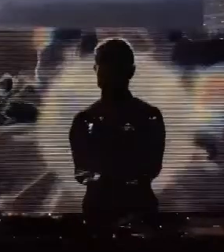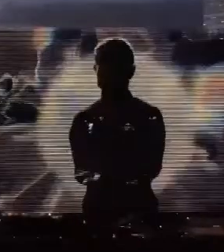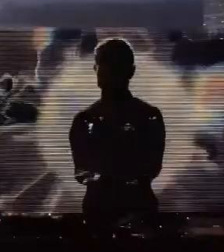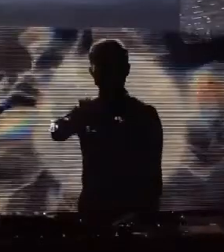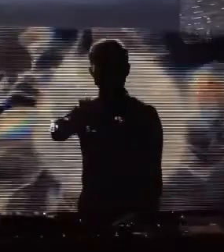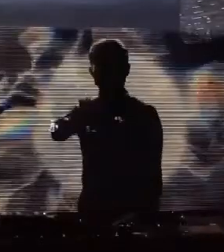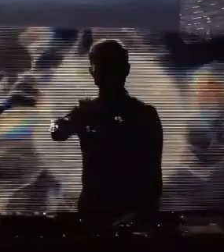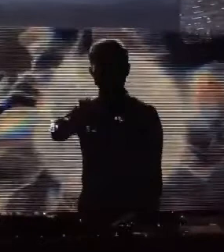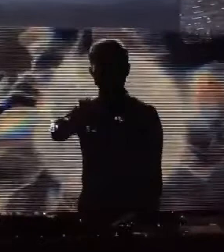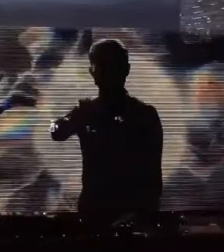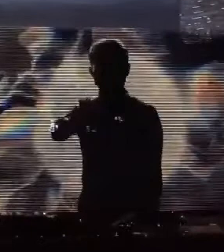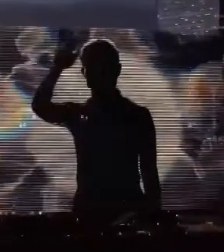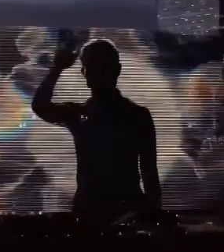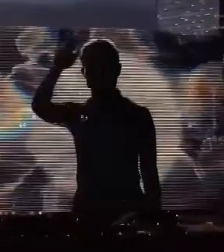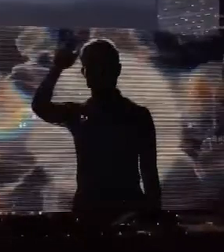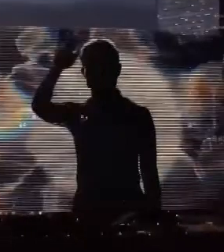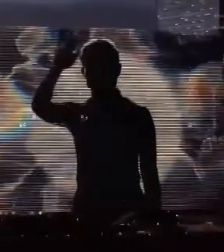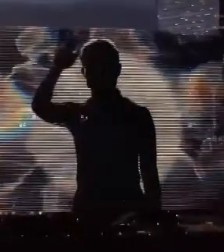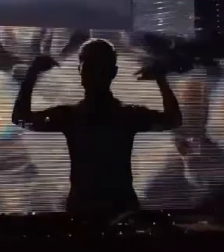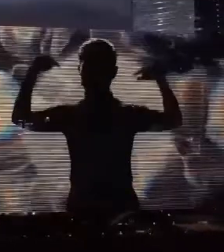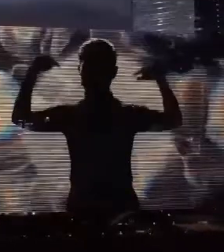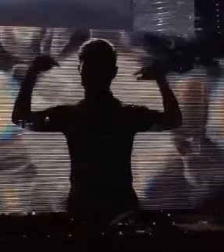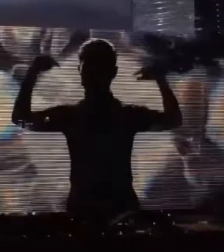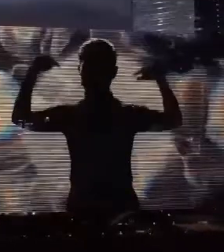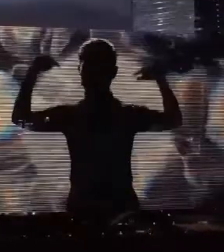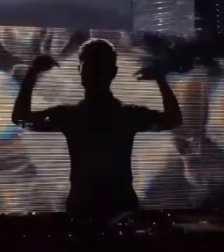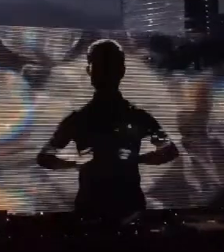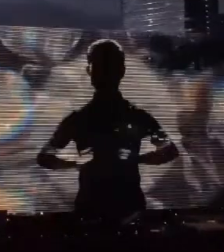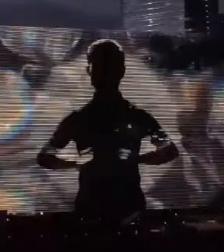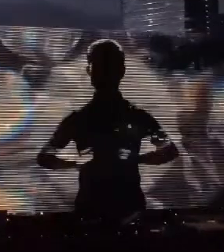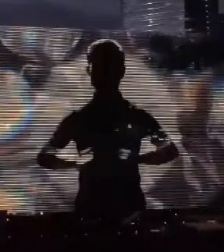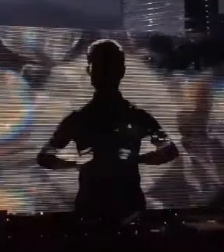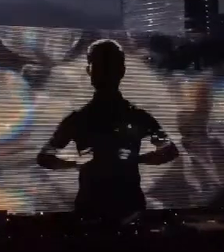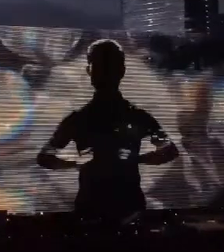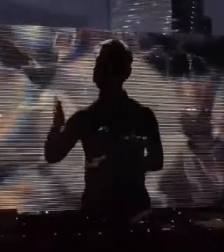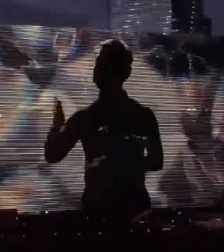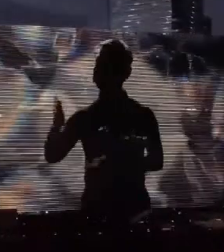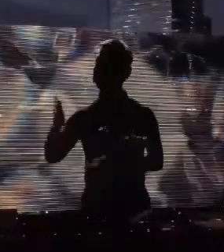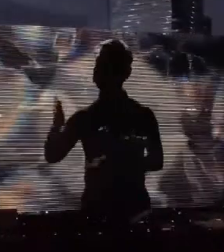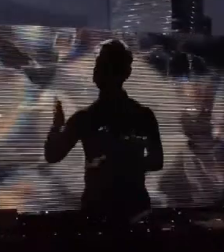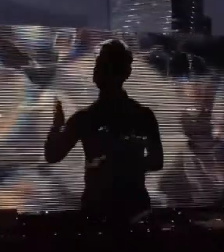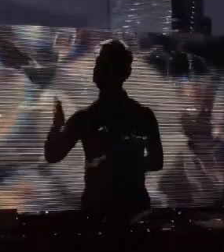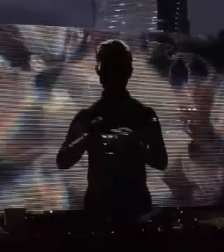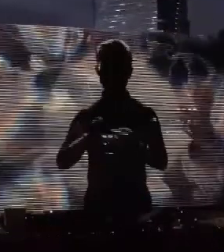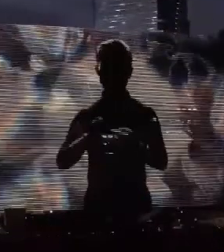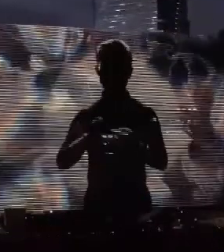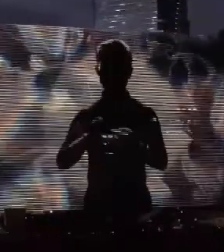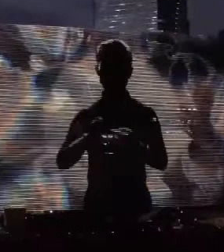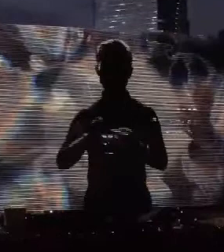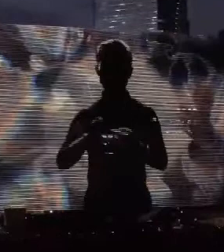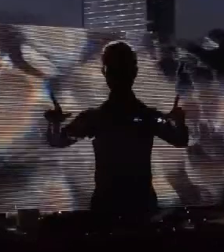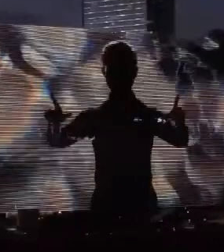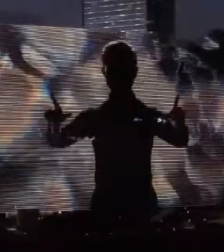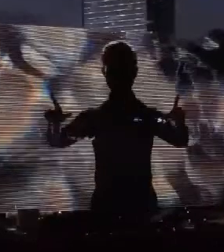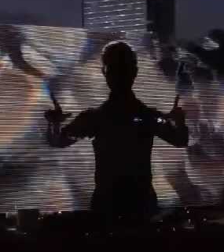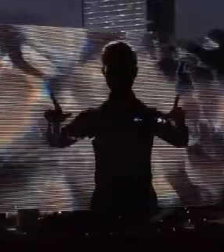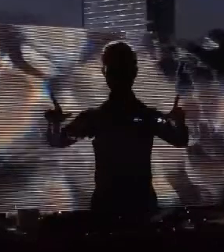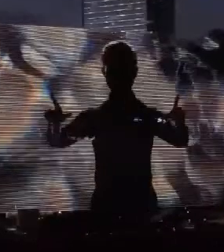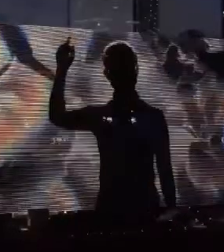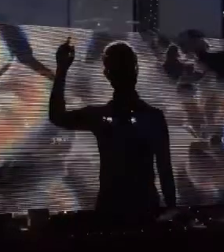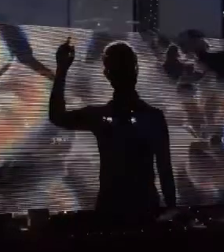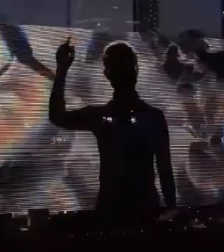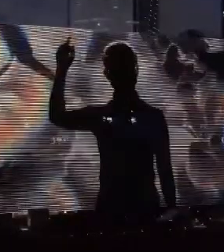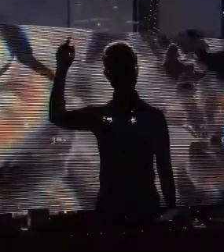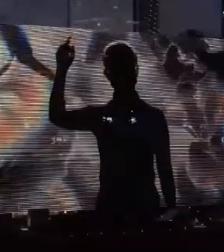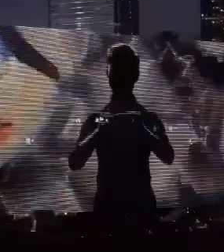lights, and yeah, it is quite beautiful. Okay, since we are talking about the location and